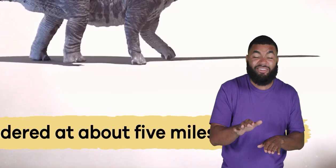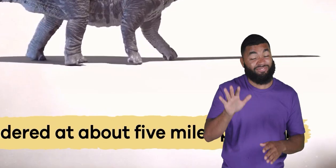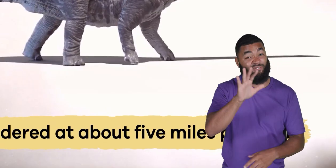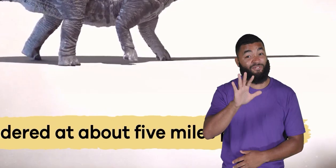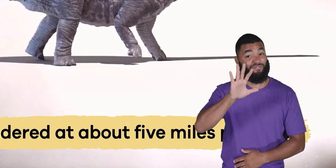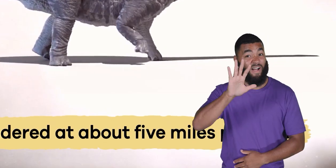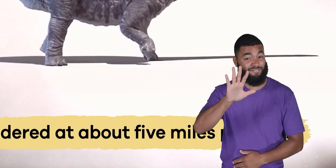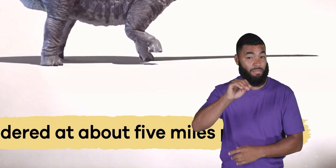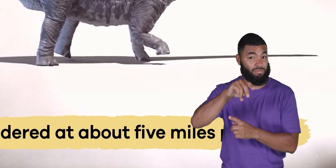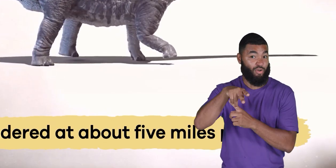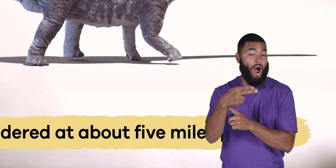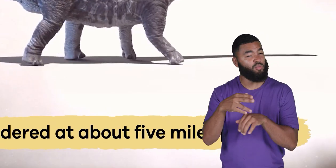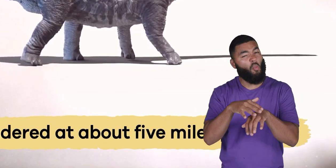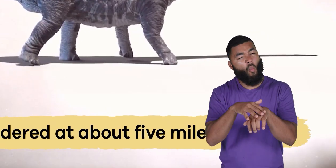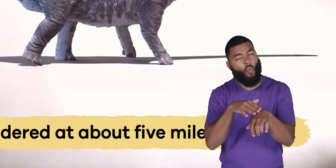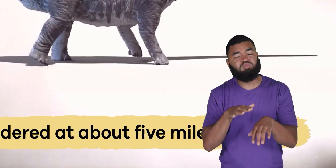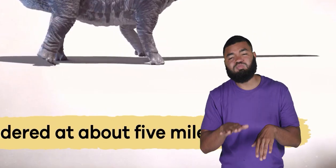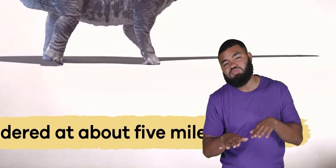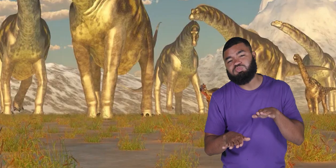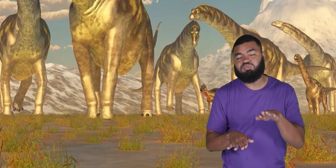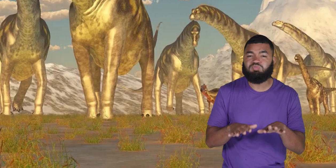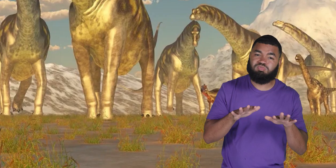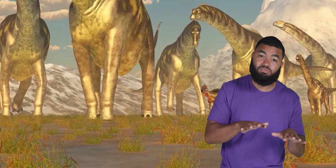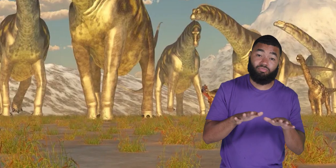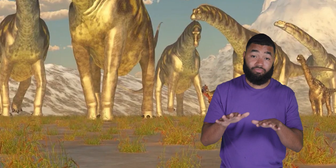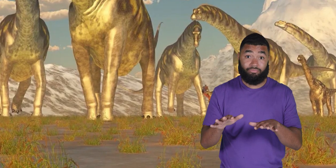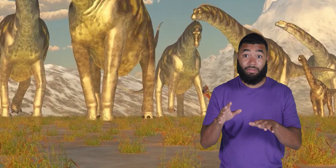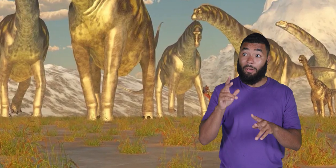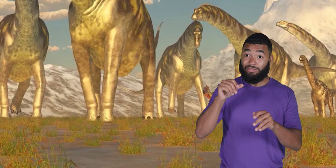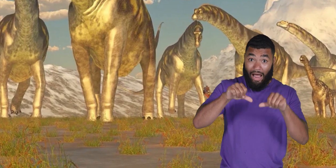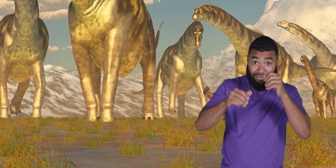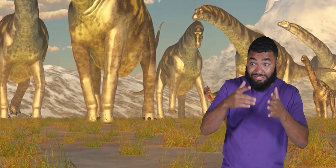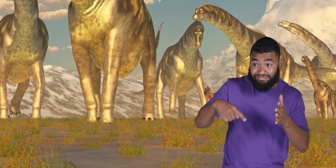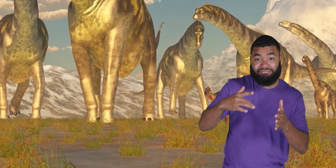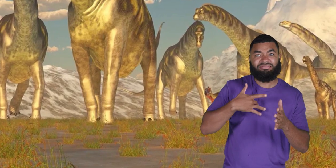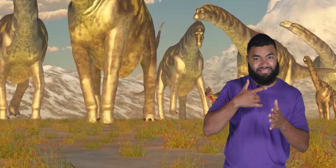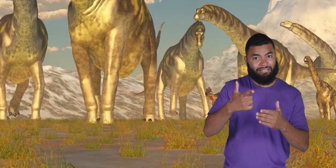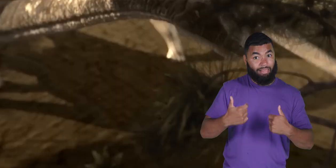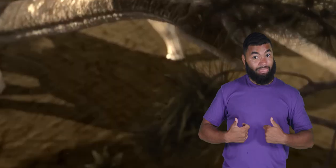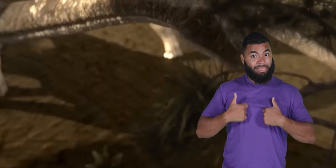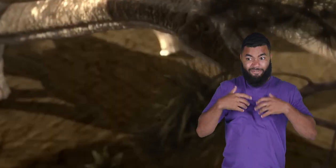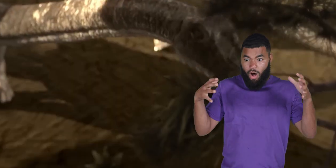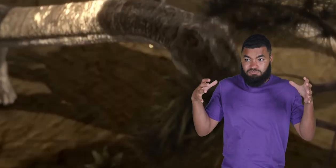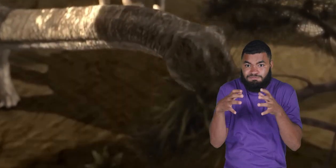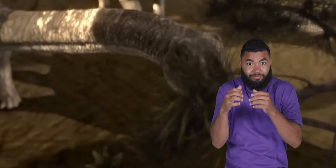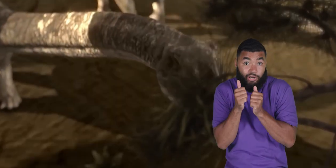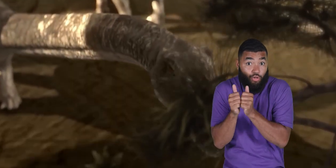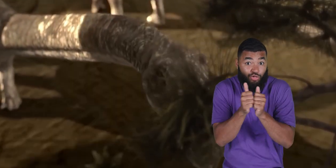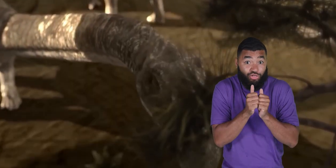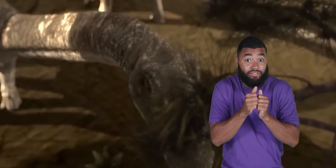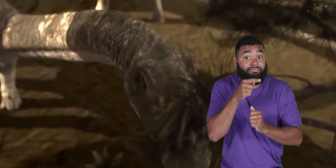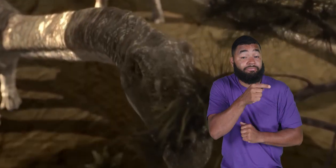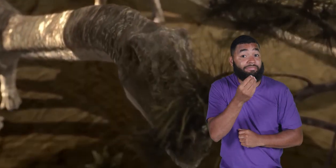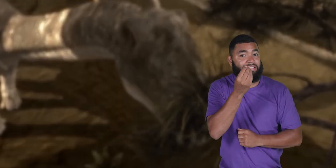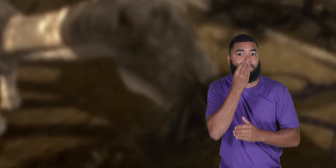meandered at about 5 miles per hour. Paleontologists think they lived in herds. Argentinosauruses